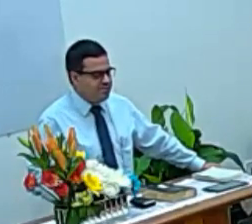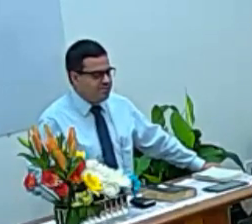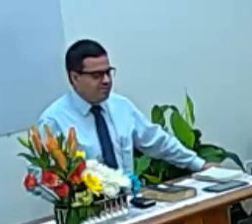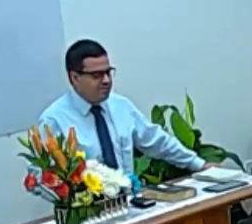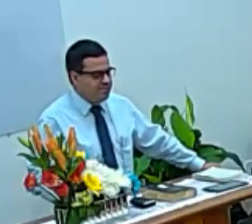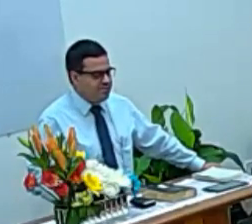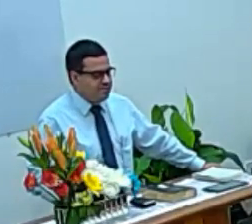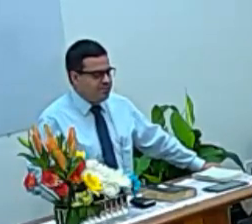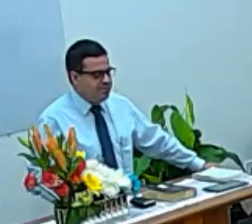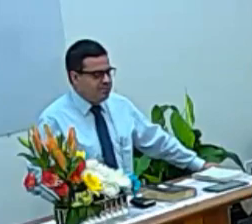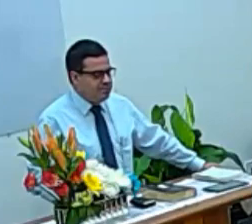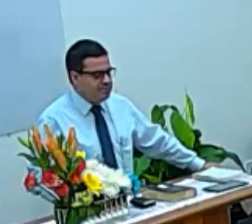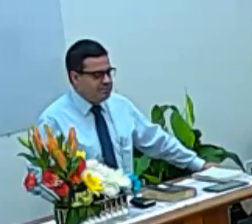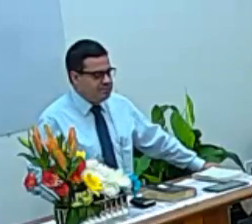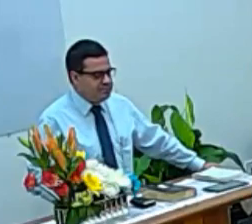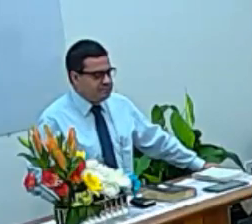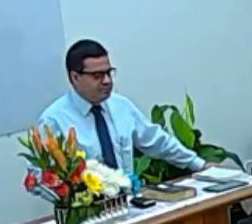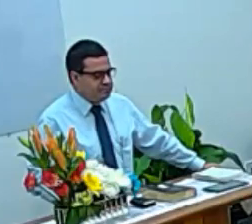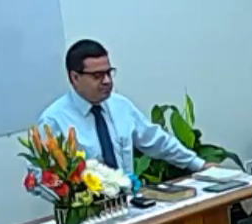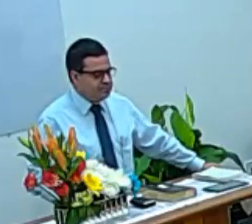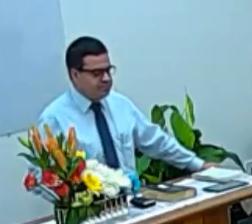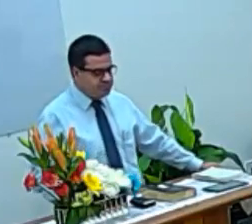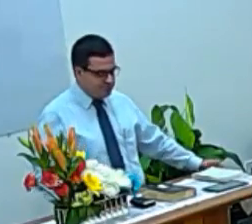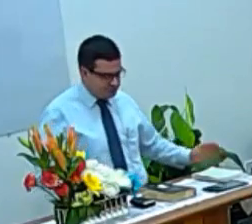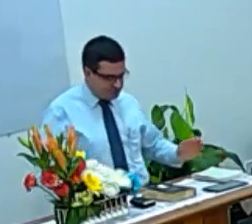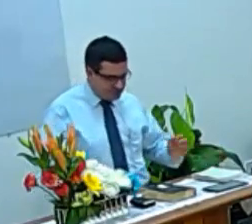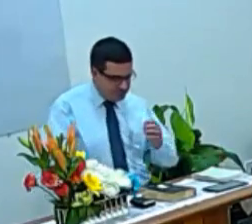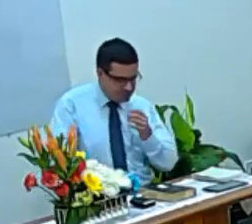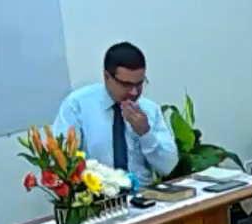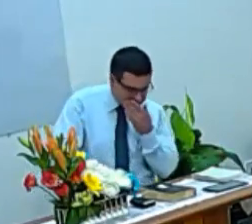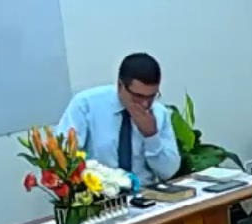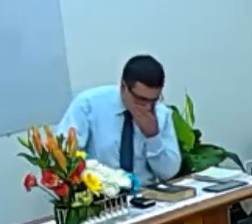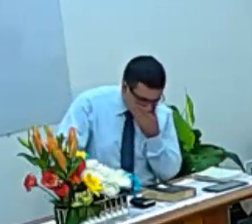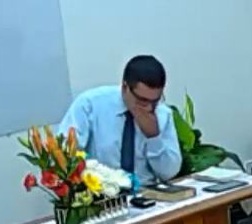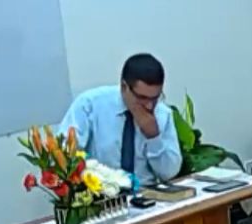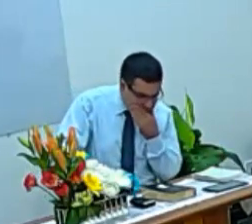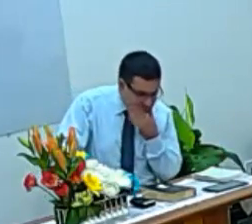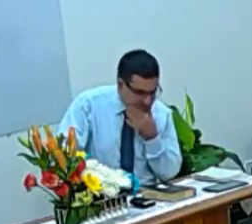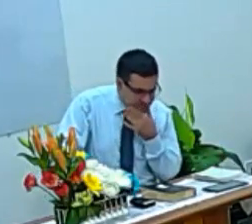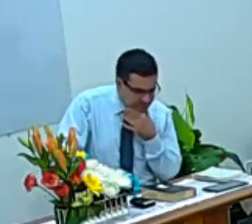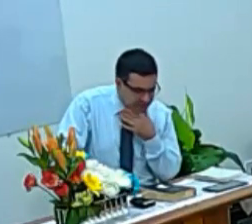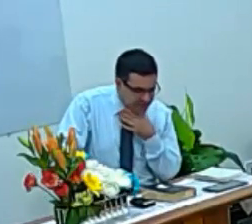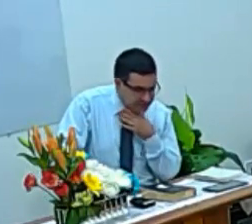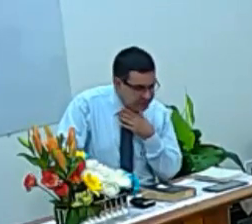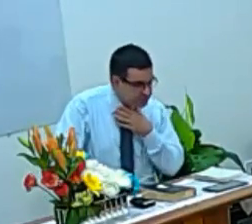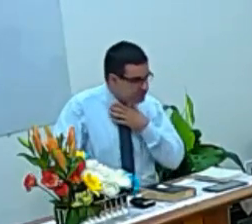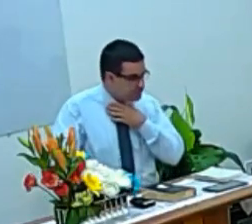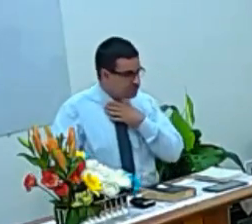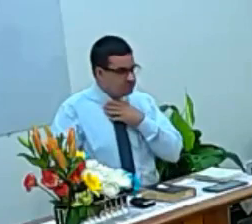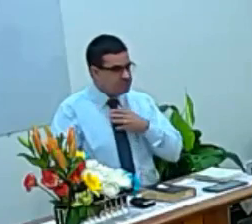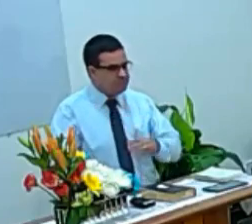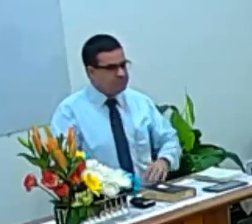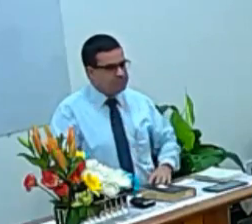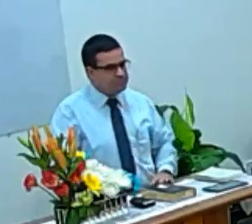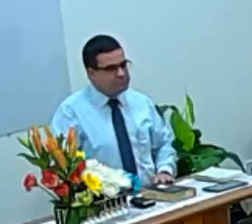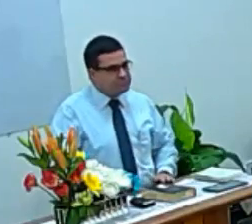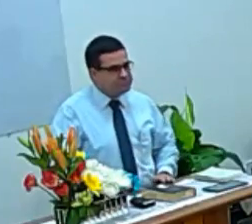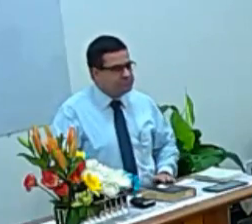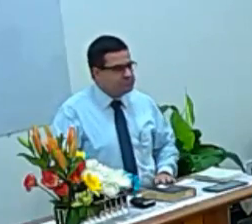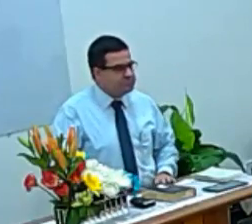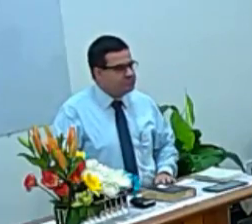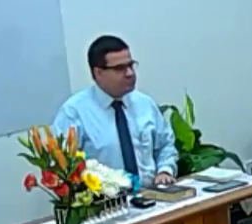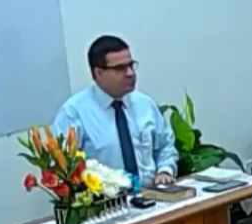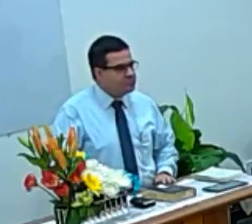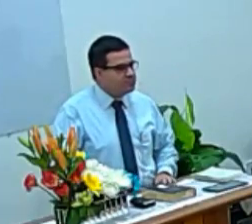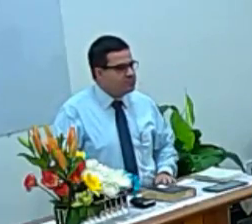people, because we are your beloved church, washed, redeemed the blood of the Lamb. Lord,